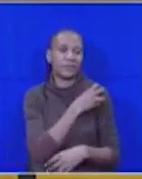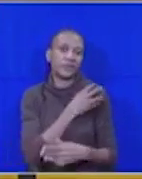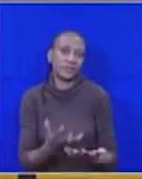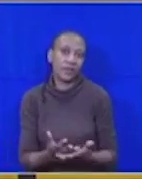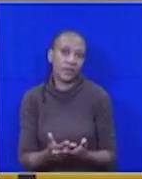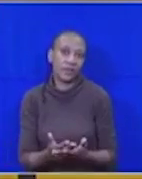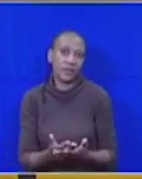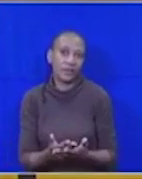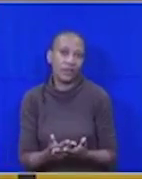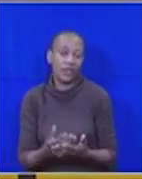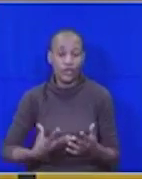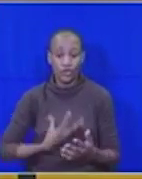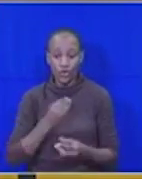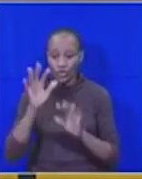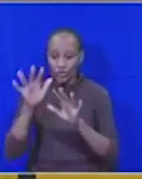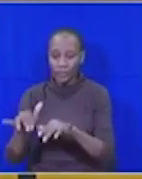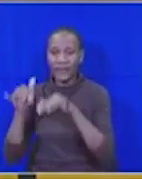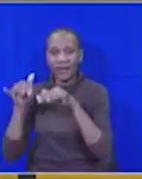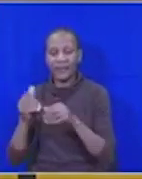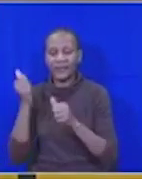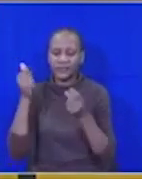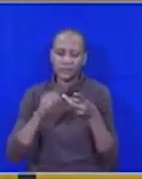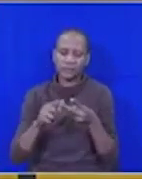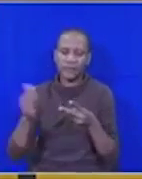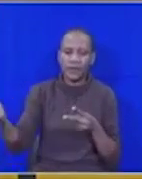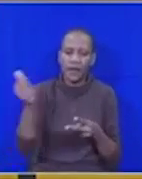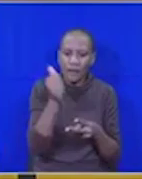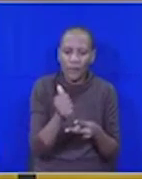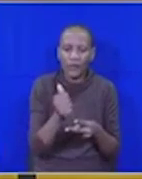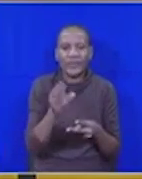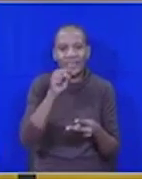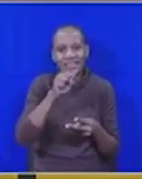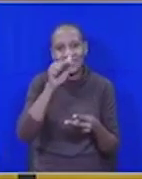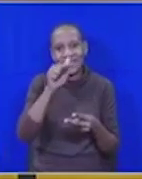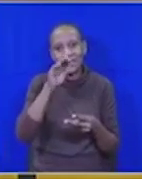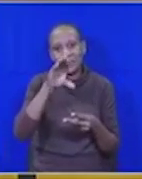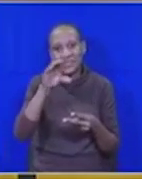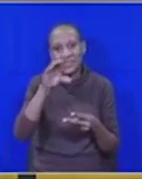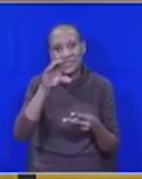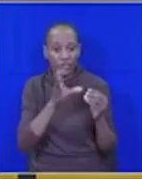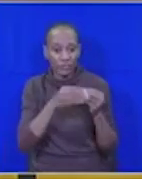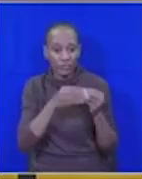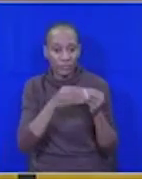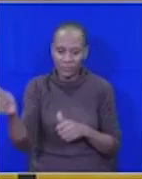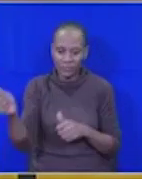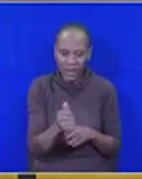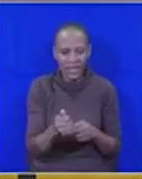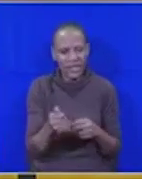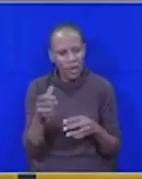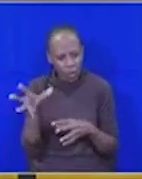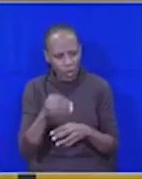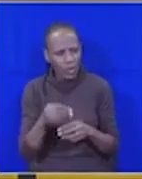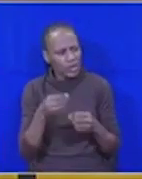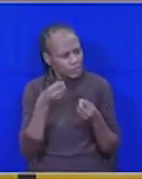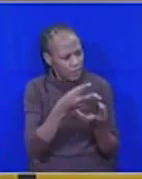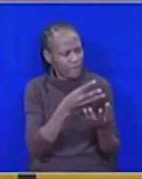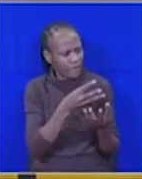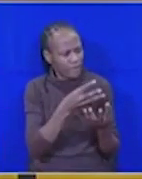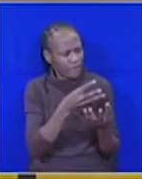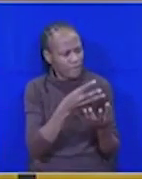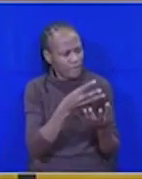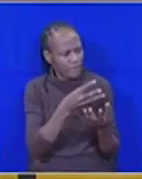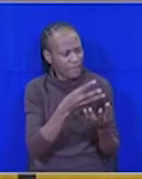remove Parliament's role in the appointment of the SABC's non-executive board members and give the minister and president, members of